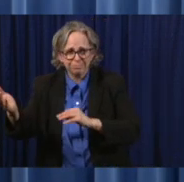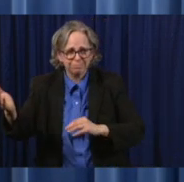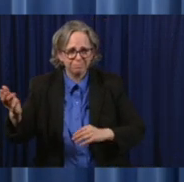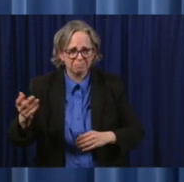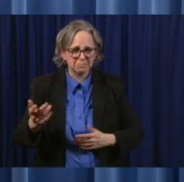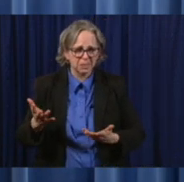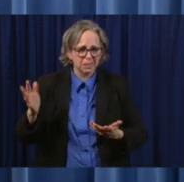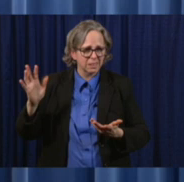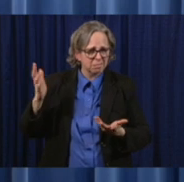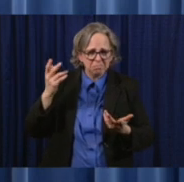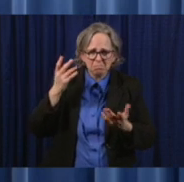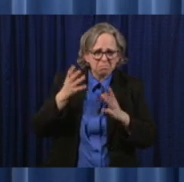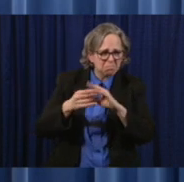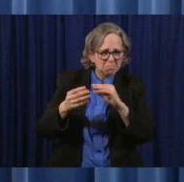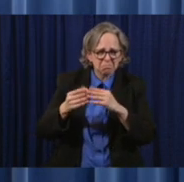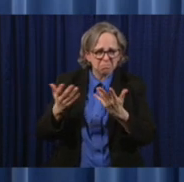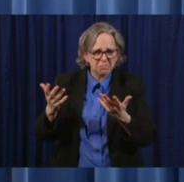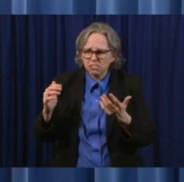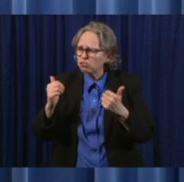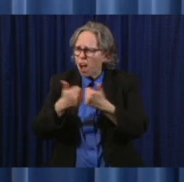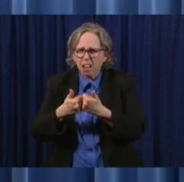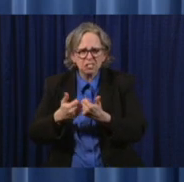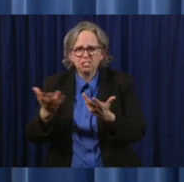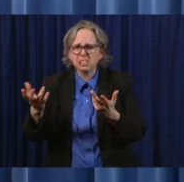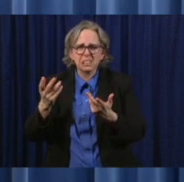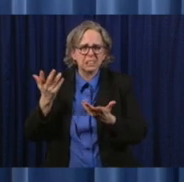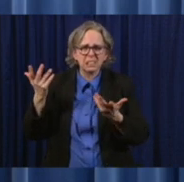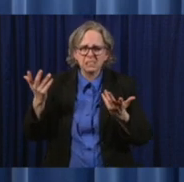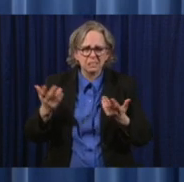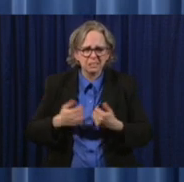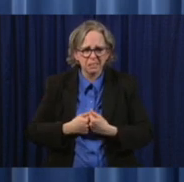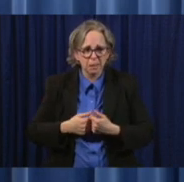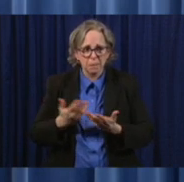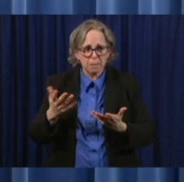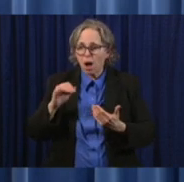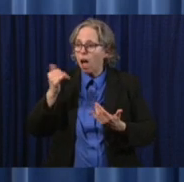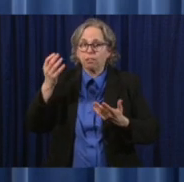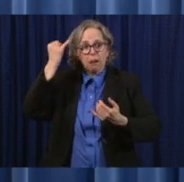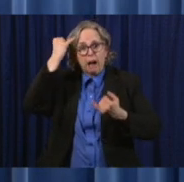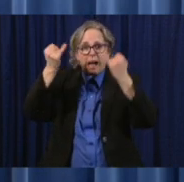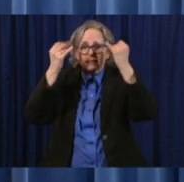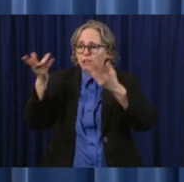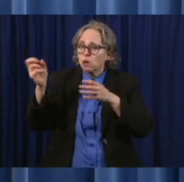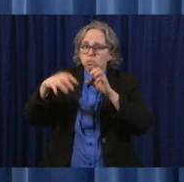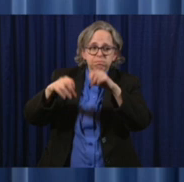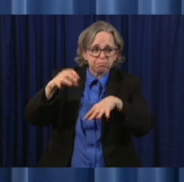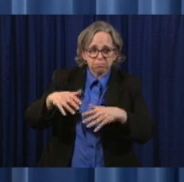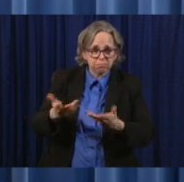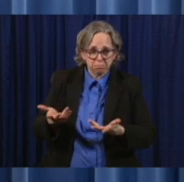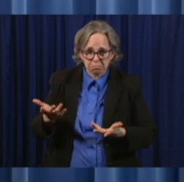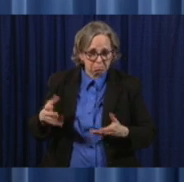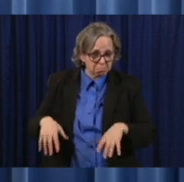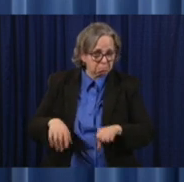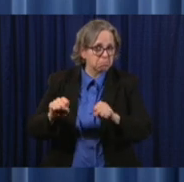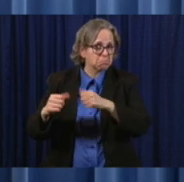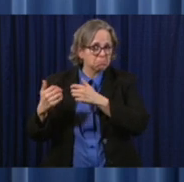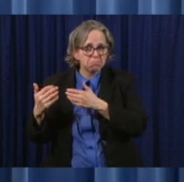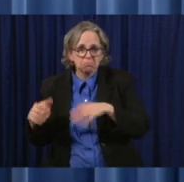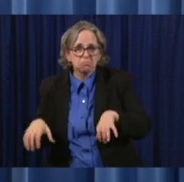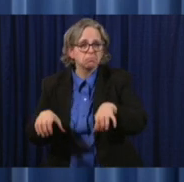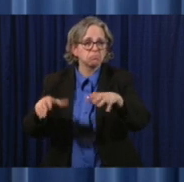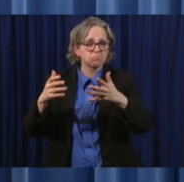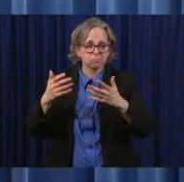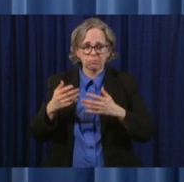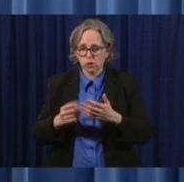homes, and, you know, things that maybe that we can do in regard to enhancing the quality of life